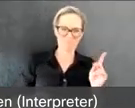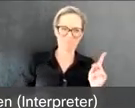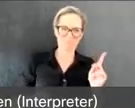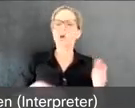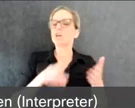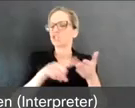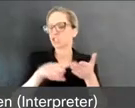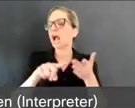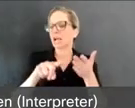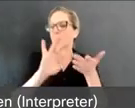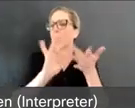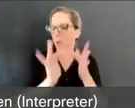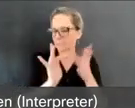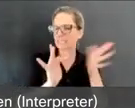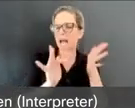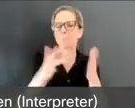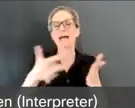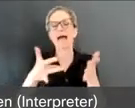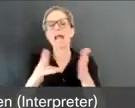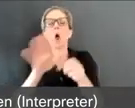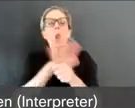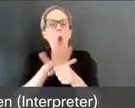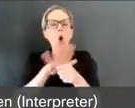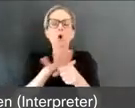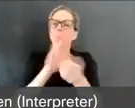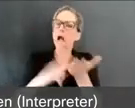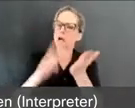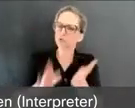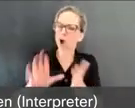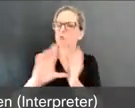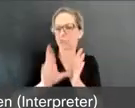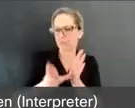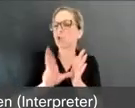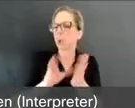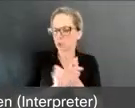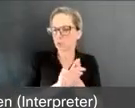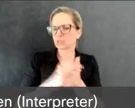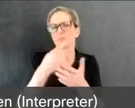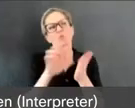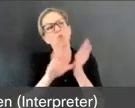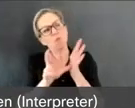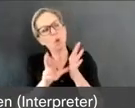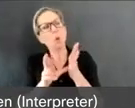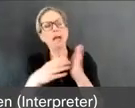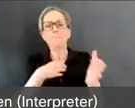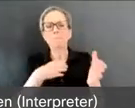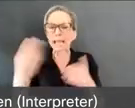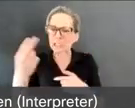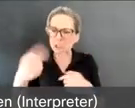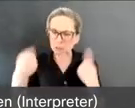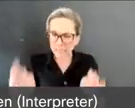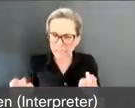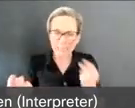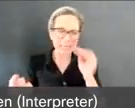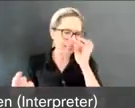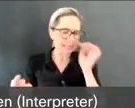reviews of nothing but local contractors. And so they review a lot of complaint history. They review and